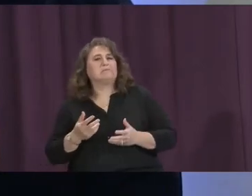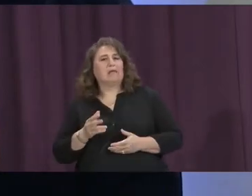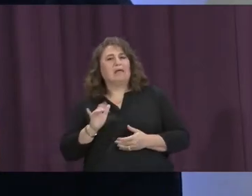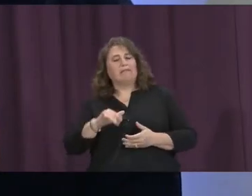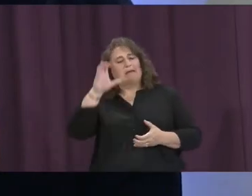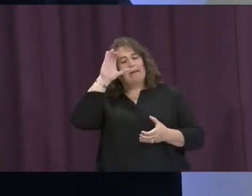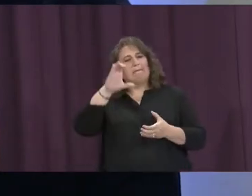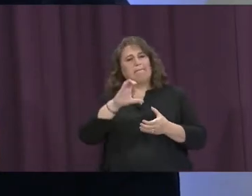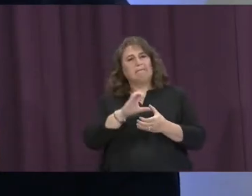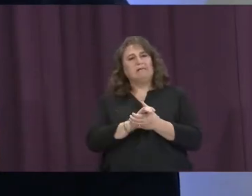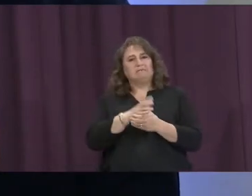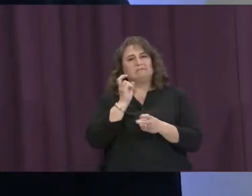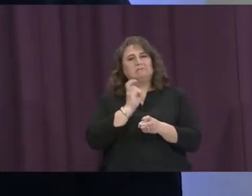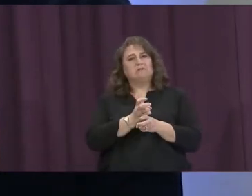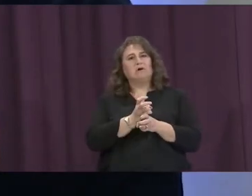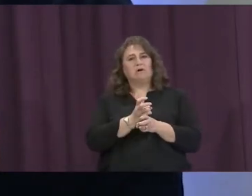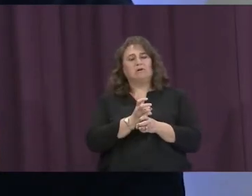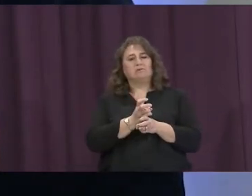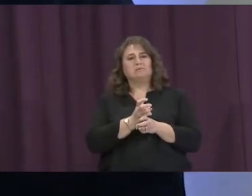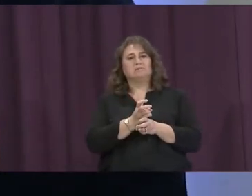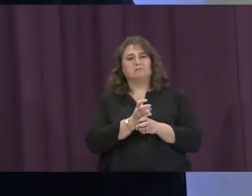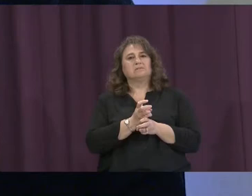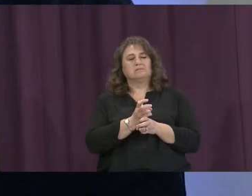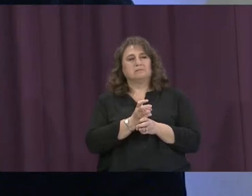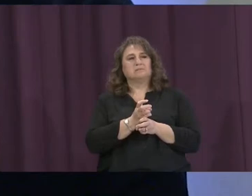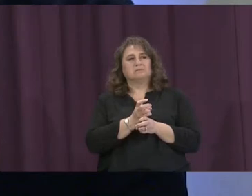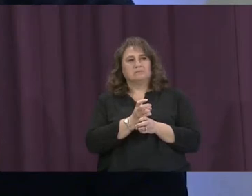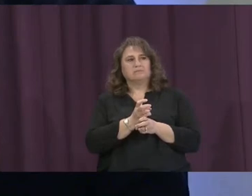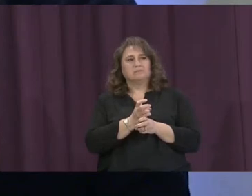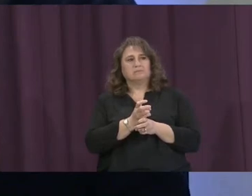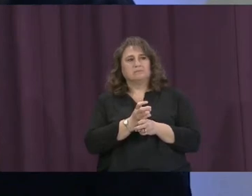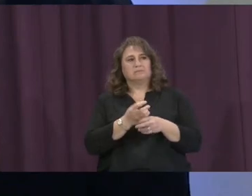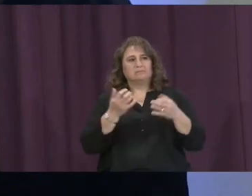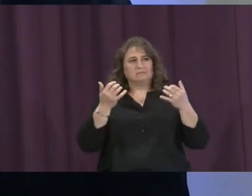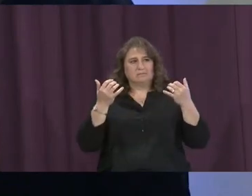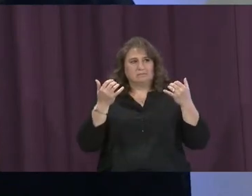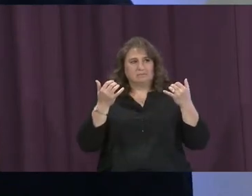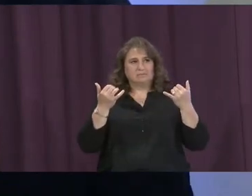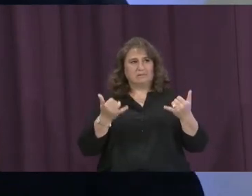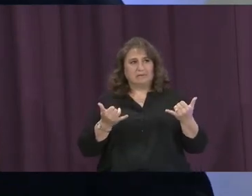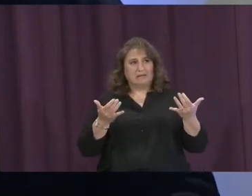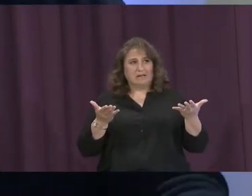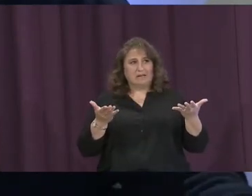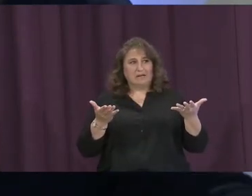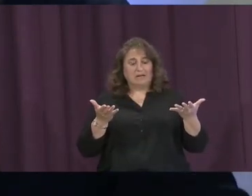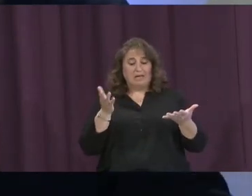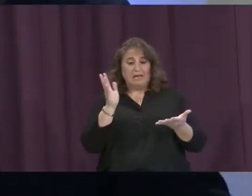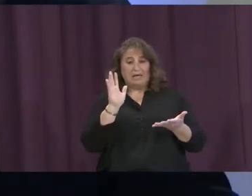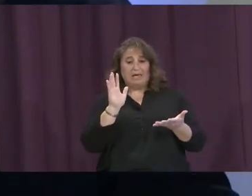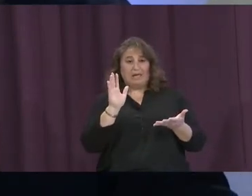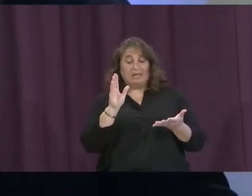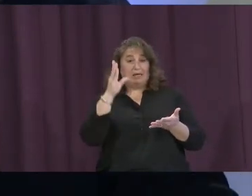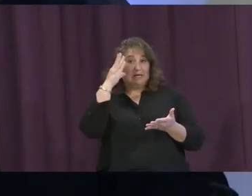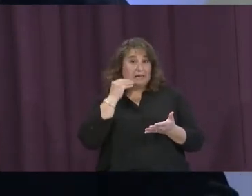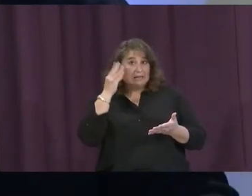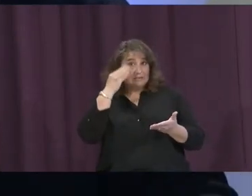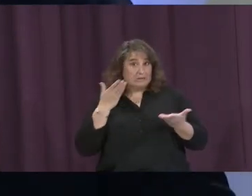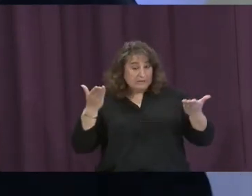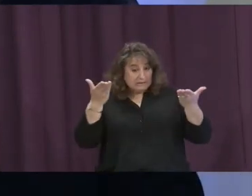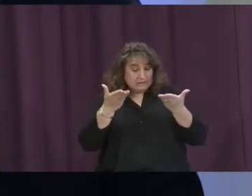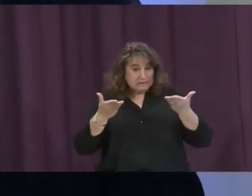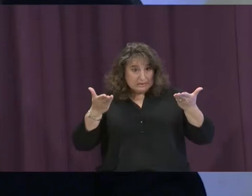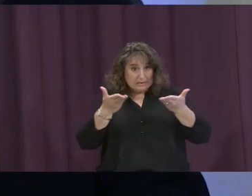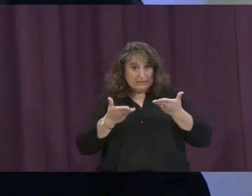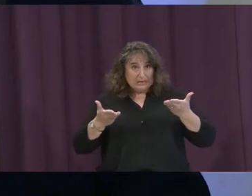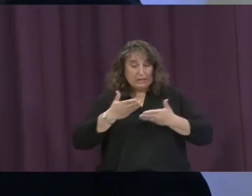it's, it's difficult. And, and in this, in this learning, you know, experience here that we're all dealing with, but